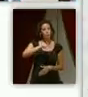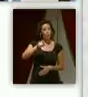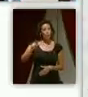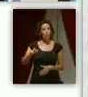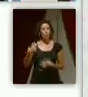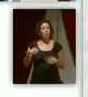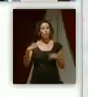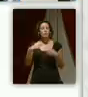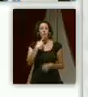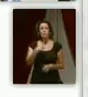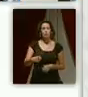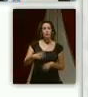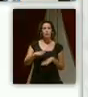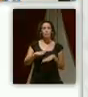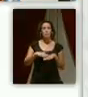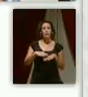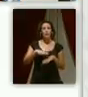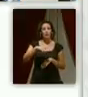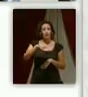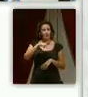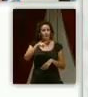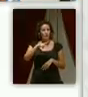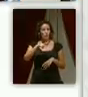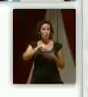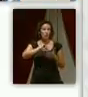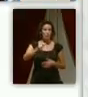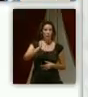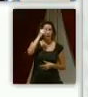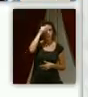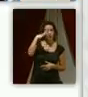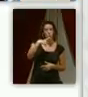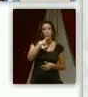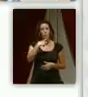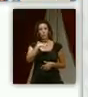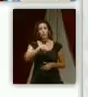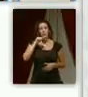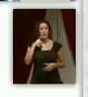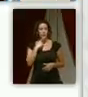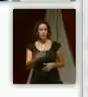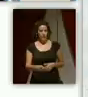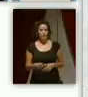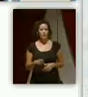and users with some difficulties to understand abstract language,